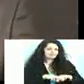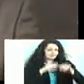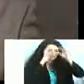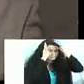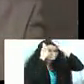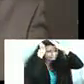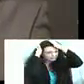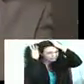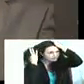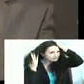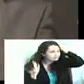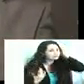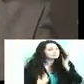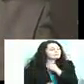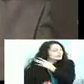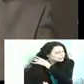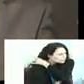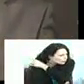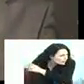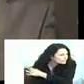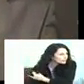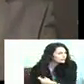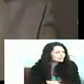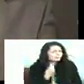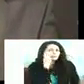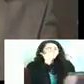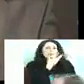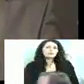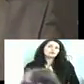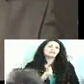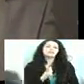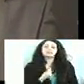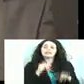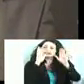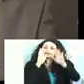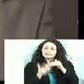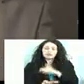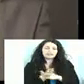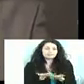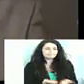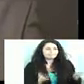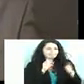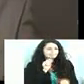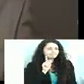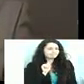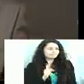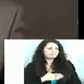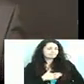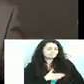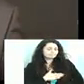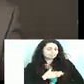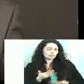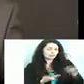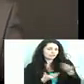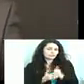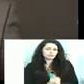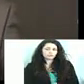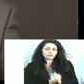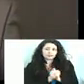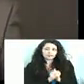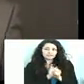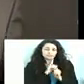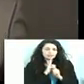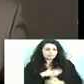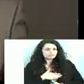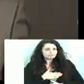is, as always, a joy to welcome you on this beautiful Sunday morning here in Los Angeles. A delight to welcome you to worship, and a delight